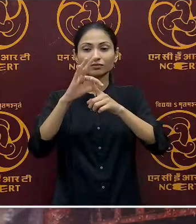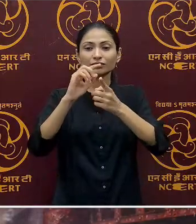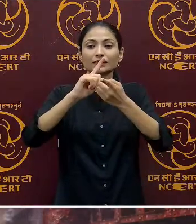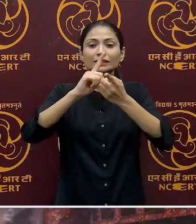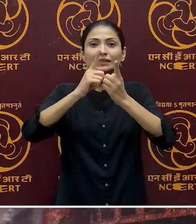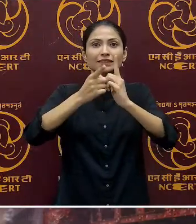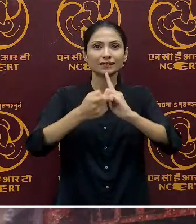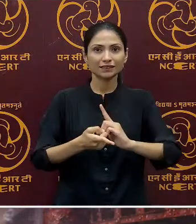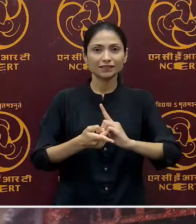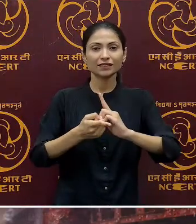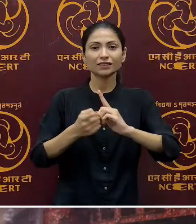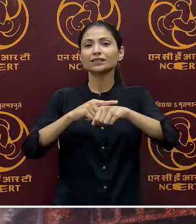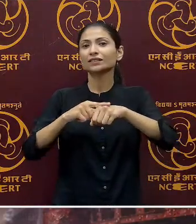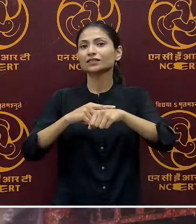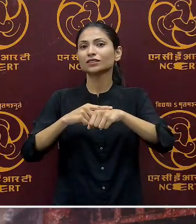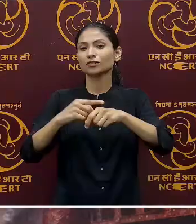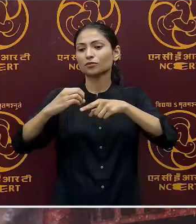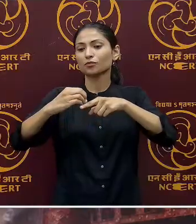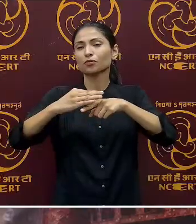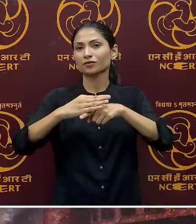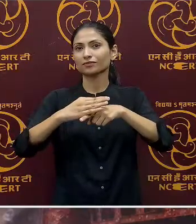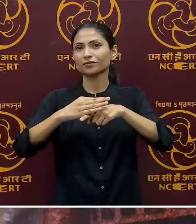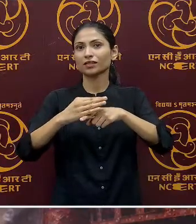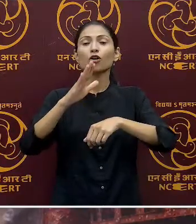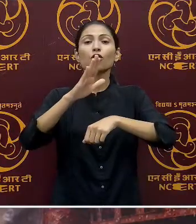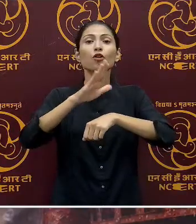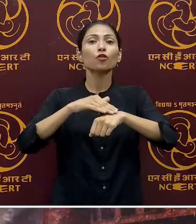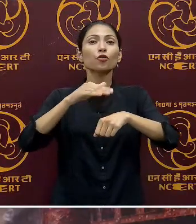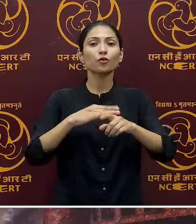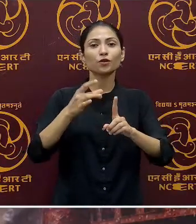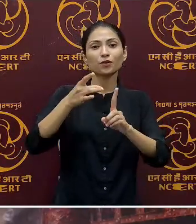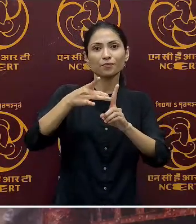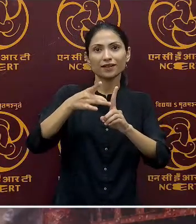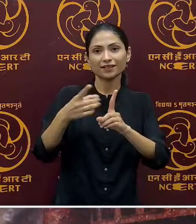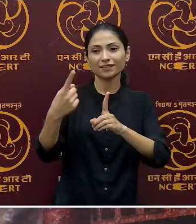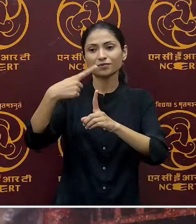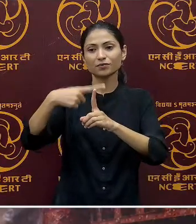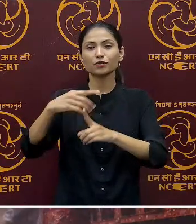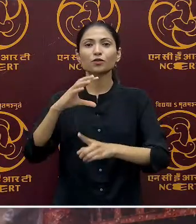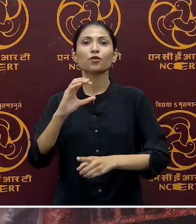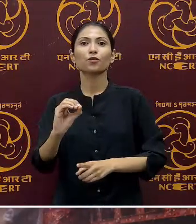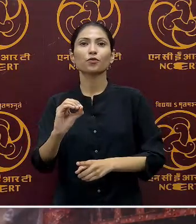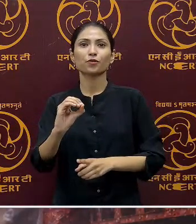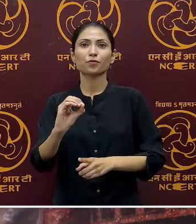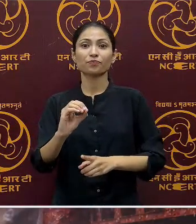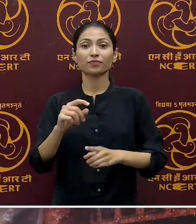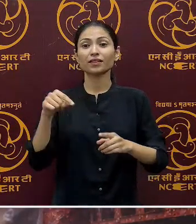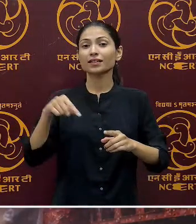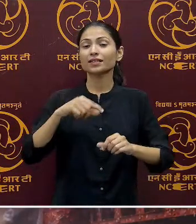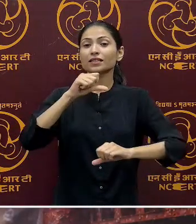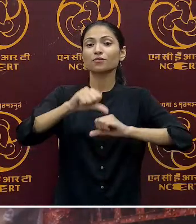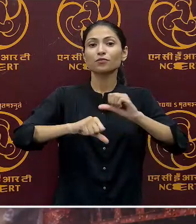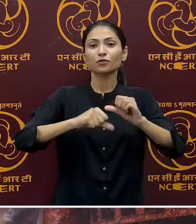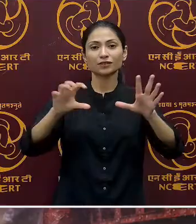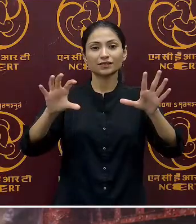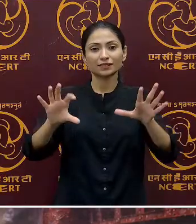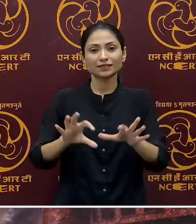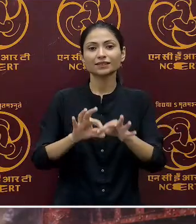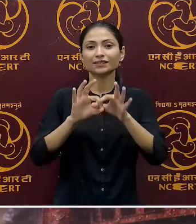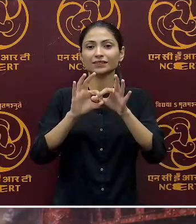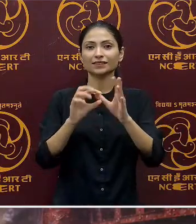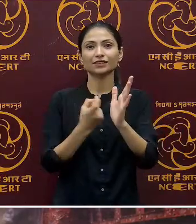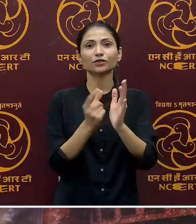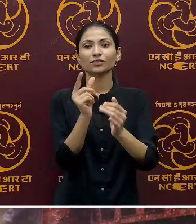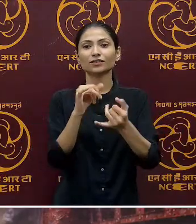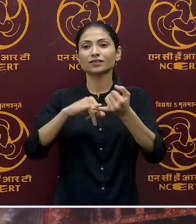is metal oxide, which is brown in color. So this is the main basic reaction behind this process of the rusting. Now